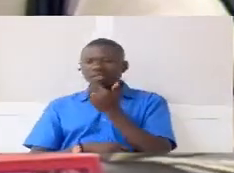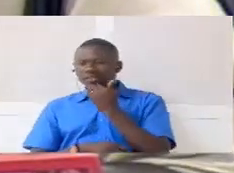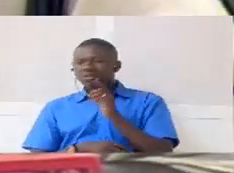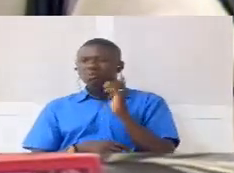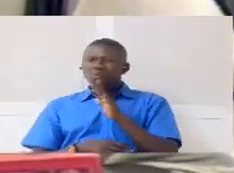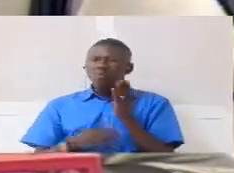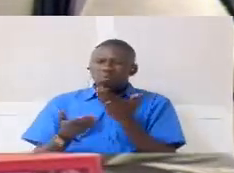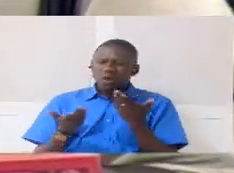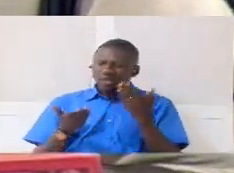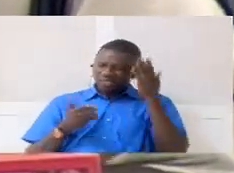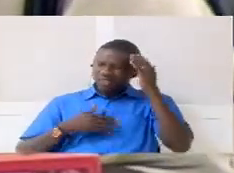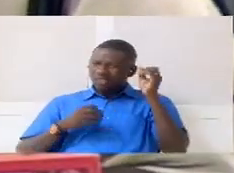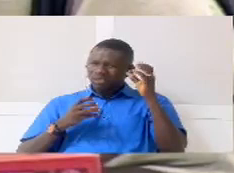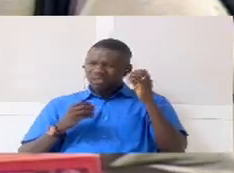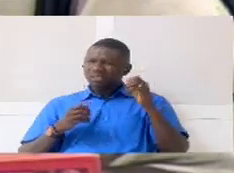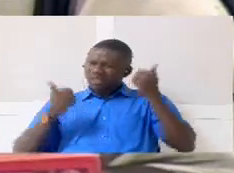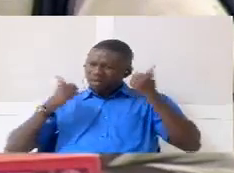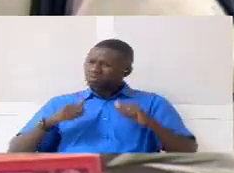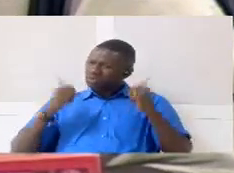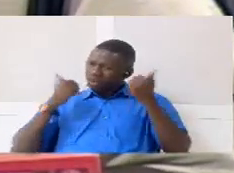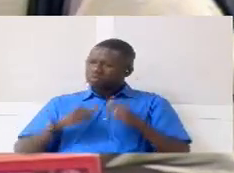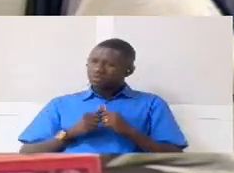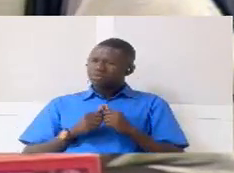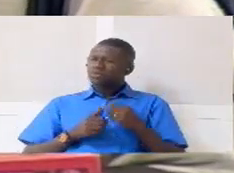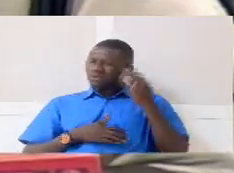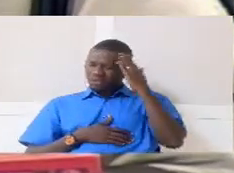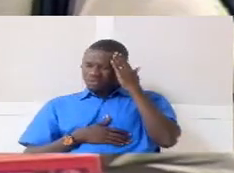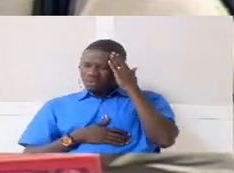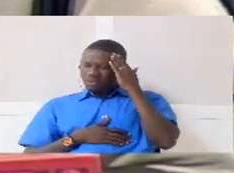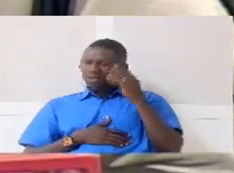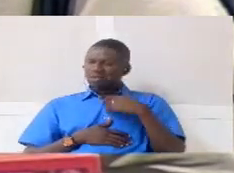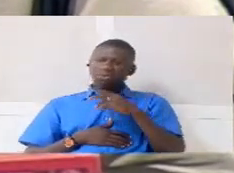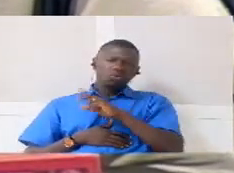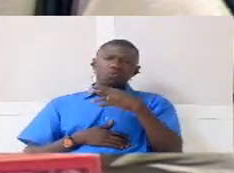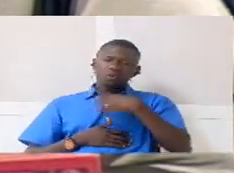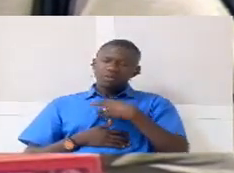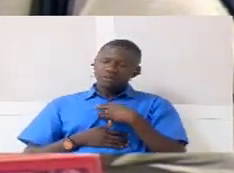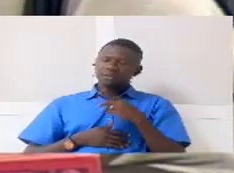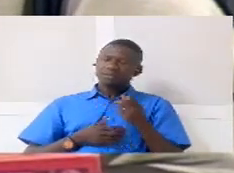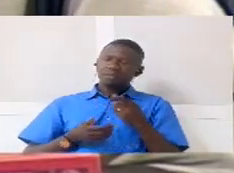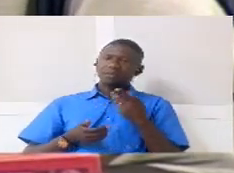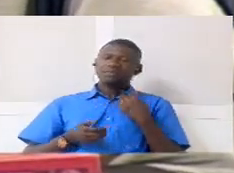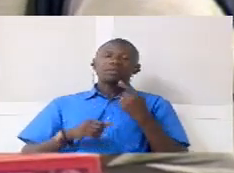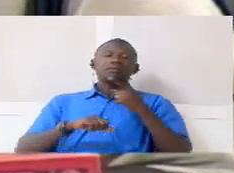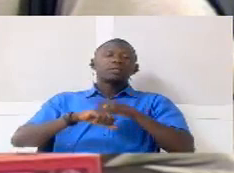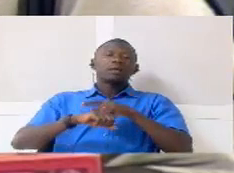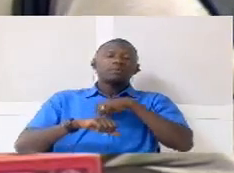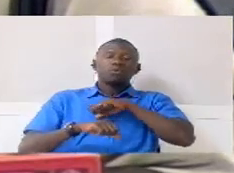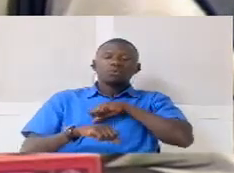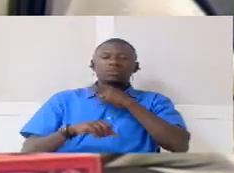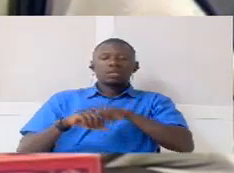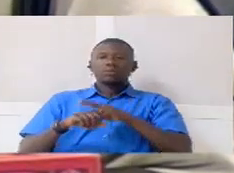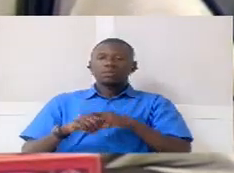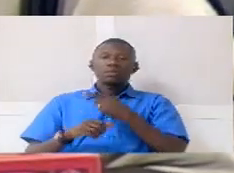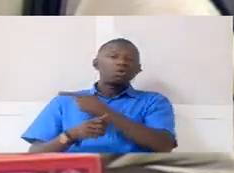kala mbe batro kala kadu ni hala madingola ni yole bejero anu tete la fila ngina ngale gesi tukito mi alon ko ko manyela watu ni prisina jamal nangam le